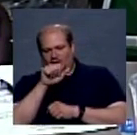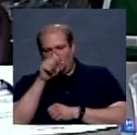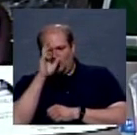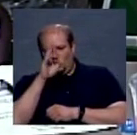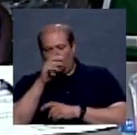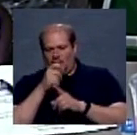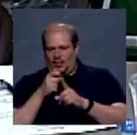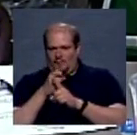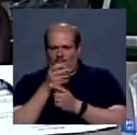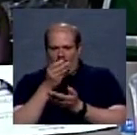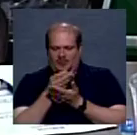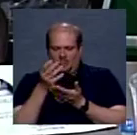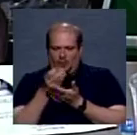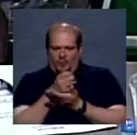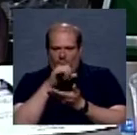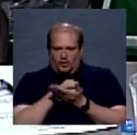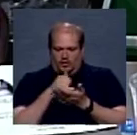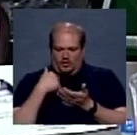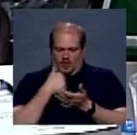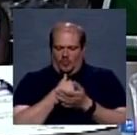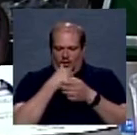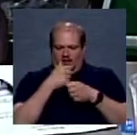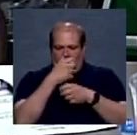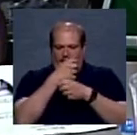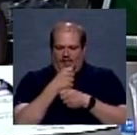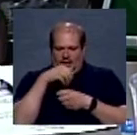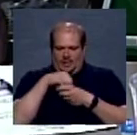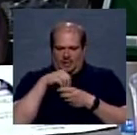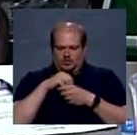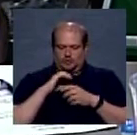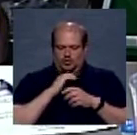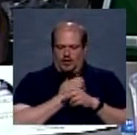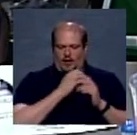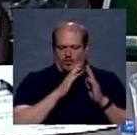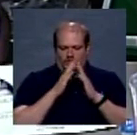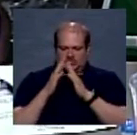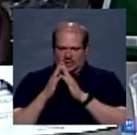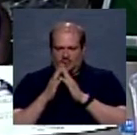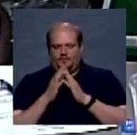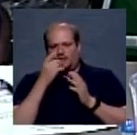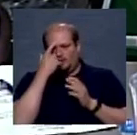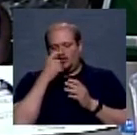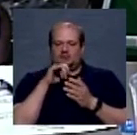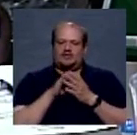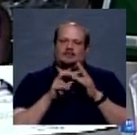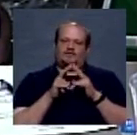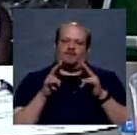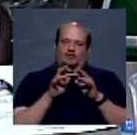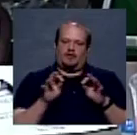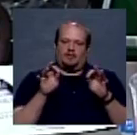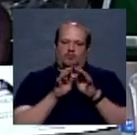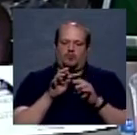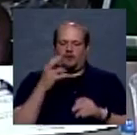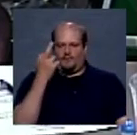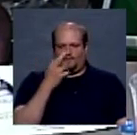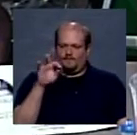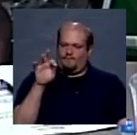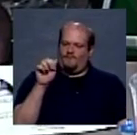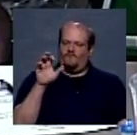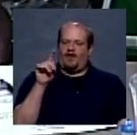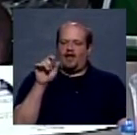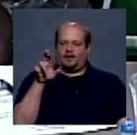the revenue that we are able to bring into our city. And this is because these are very important factors. And I